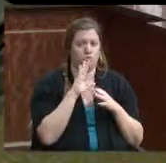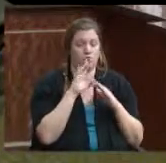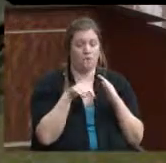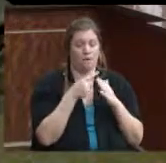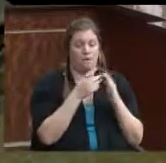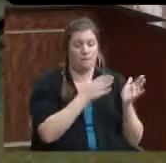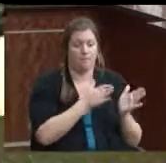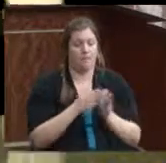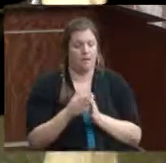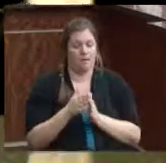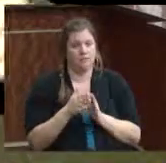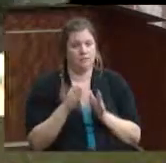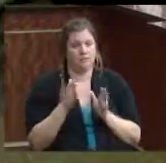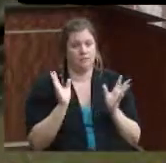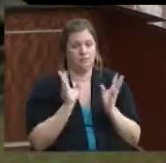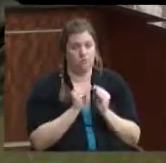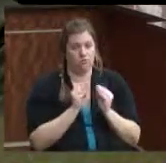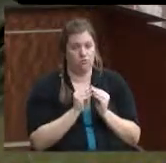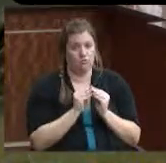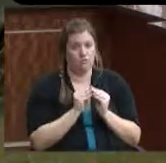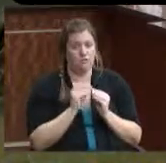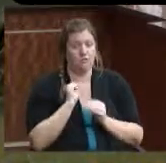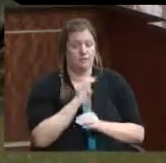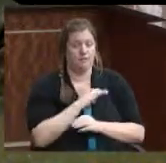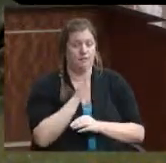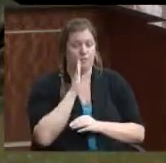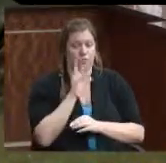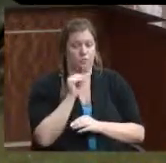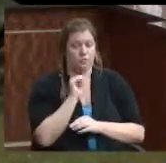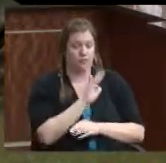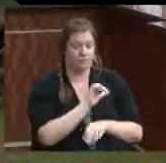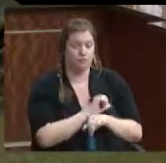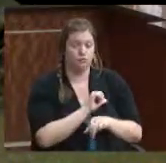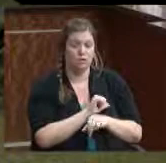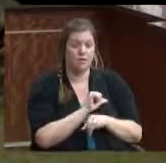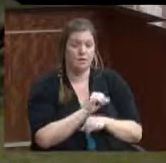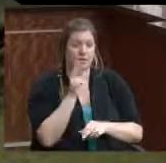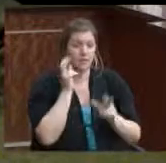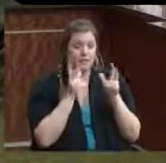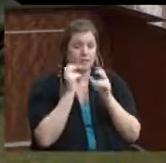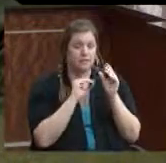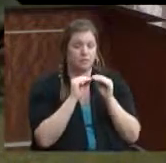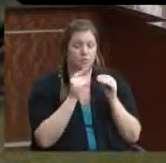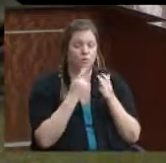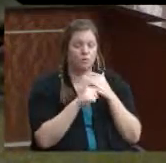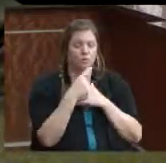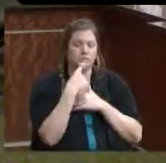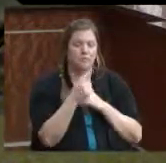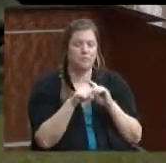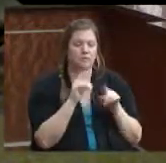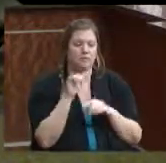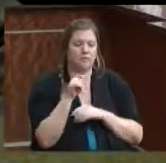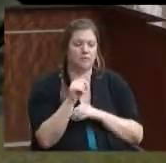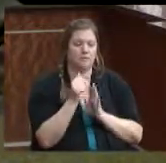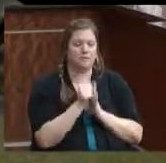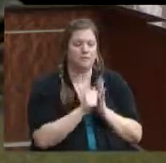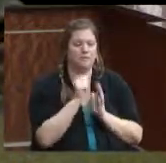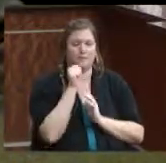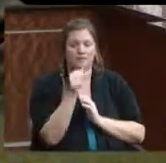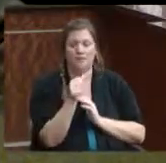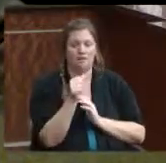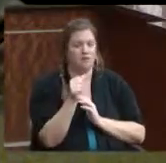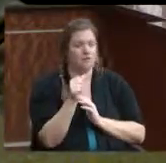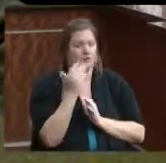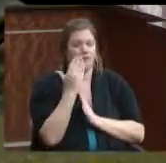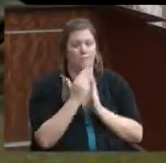Commission. And staff will be doing theirs as well and listening to what you have to say. But the text amendment is not